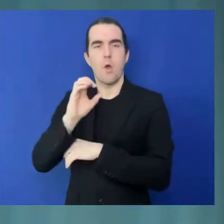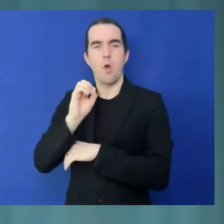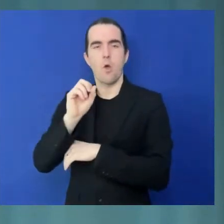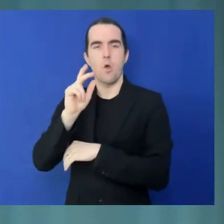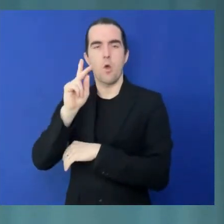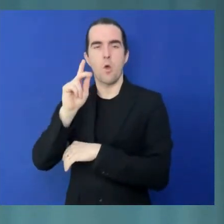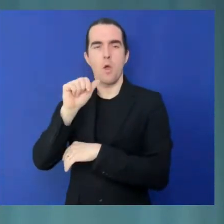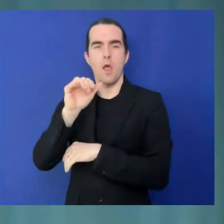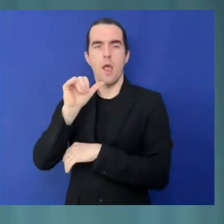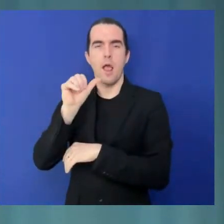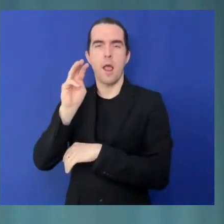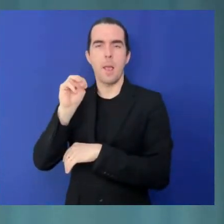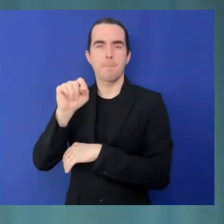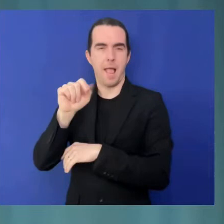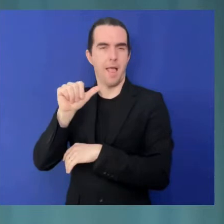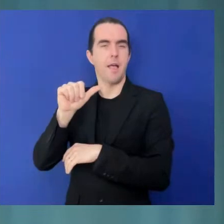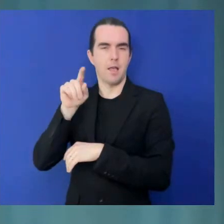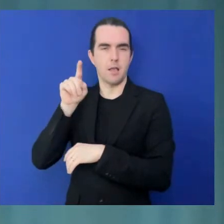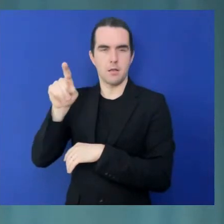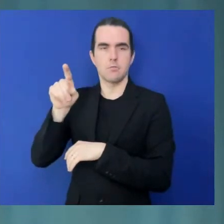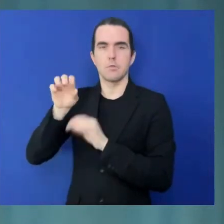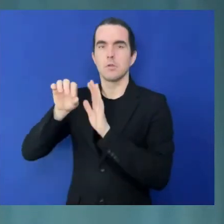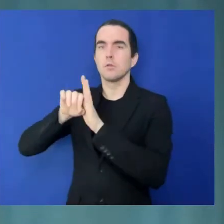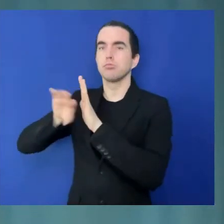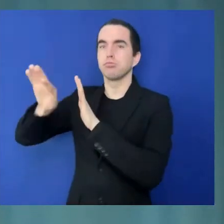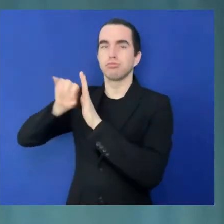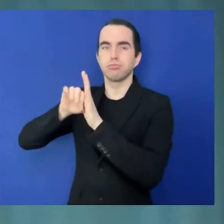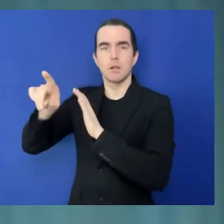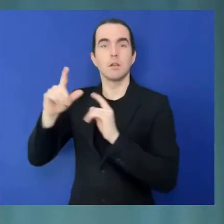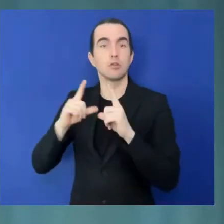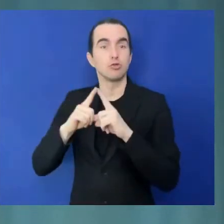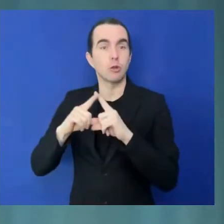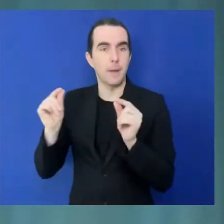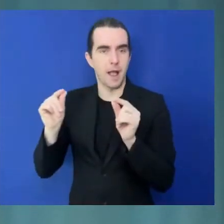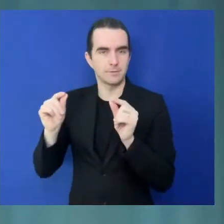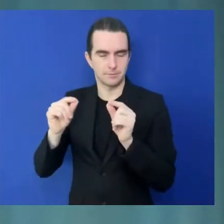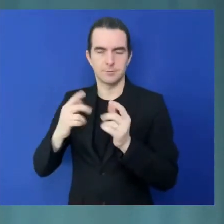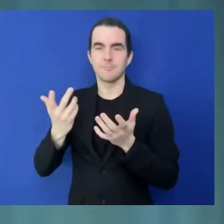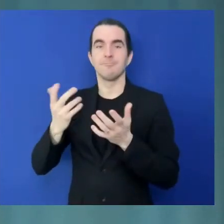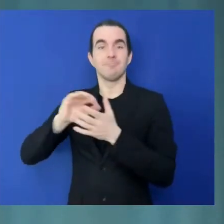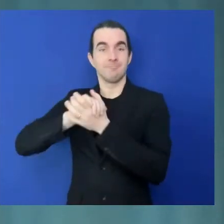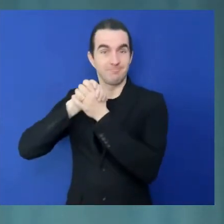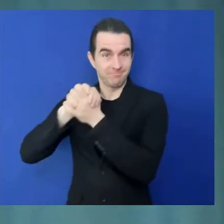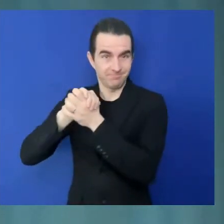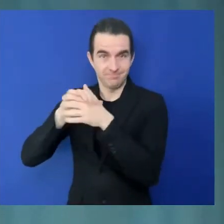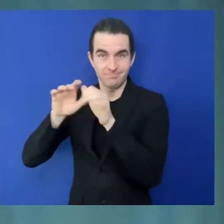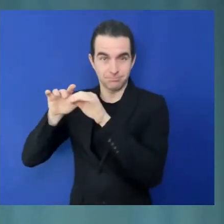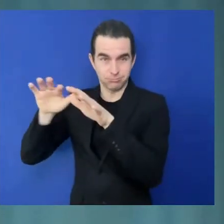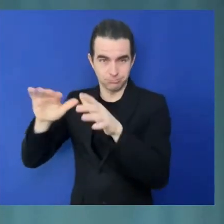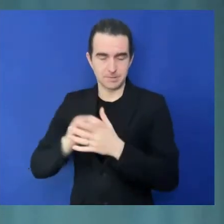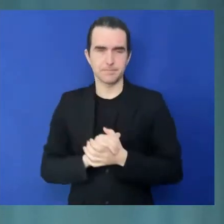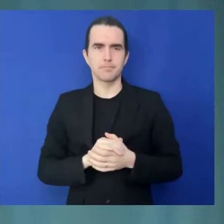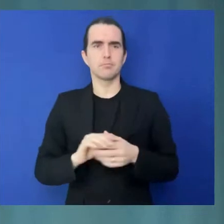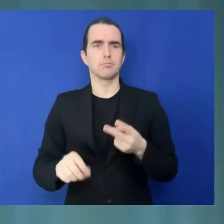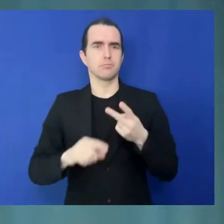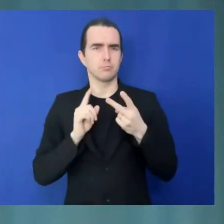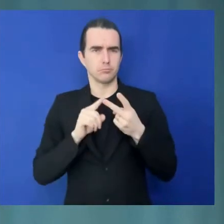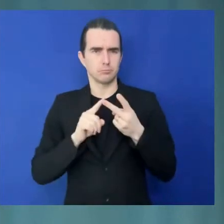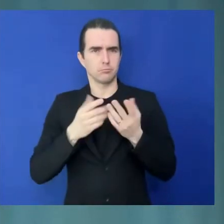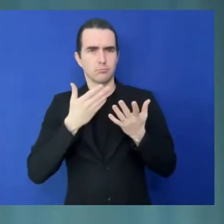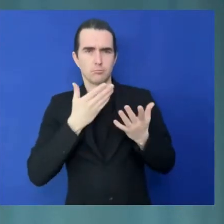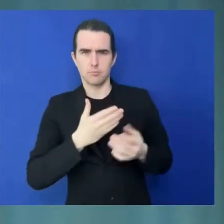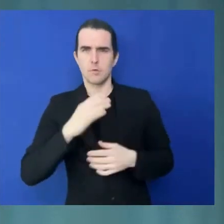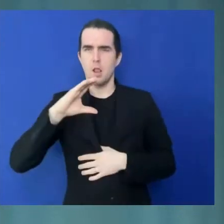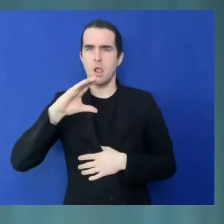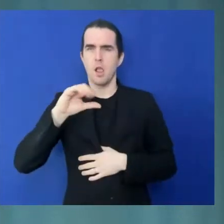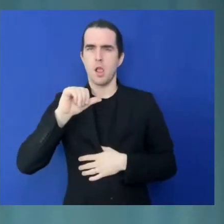for being our moderator from the very beginning and also our Zero Project ambassador.